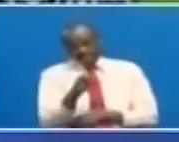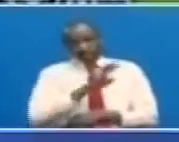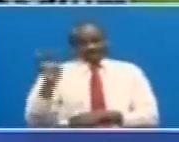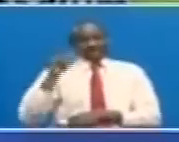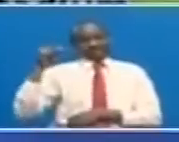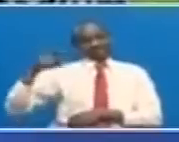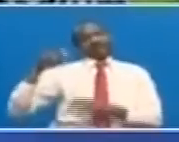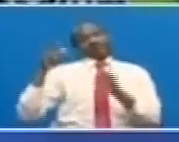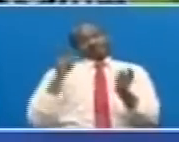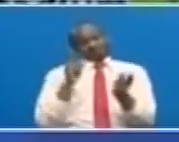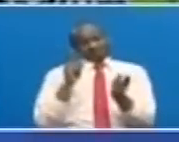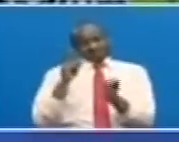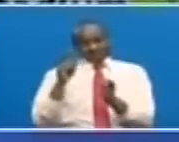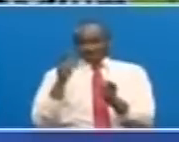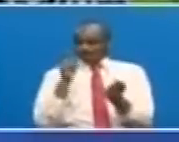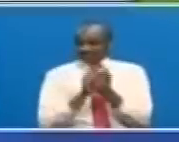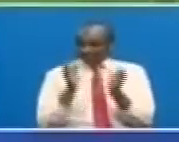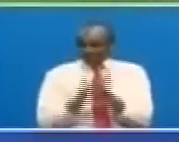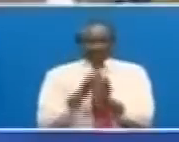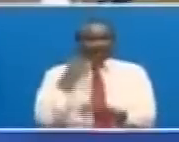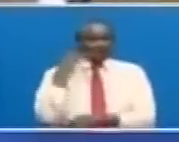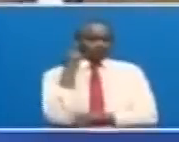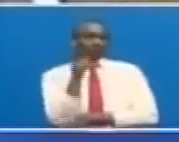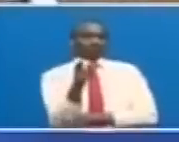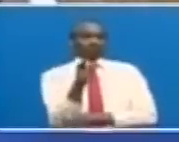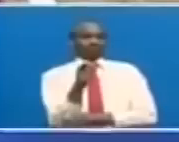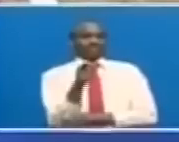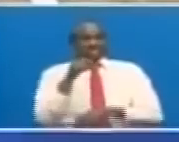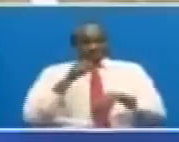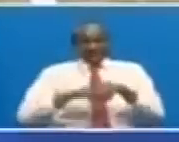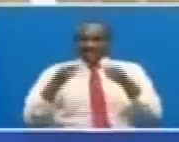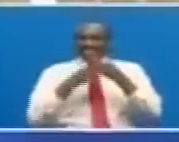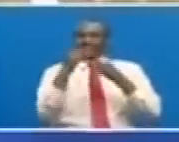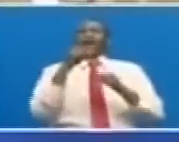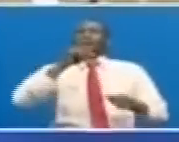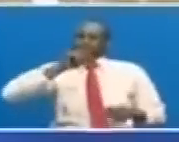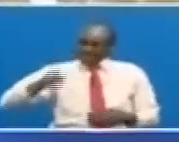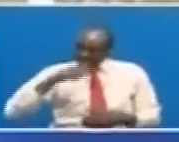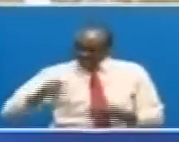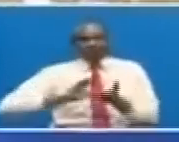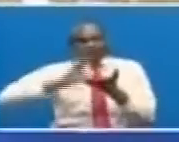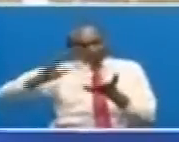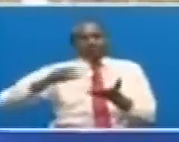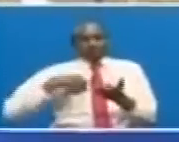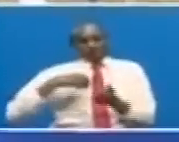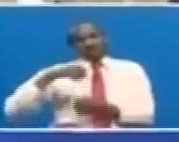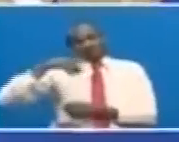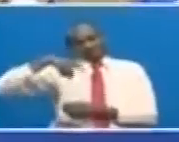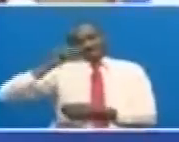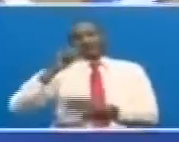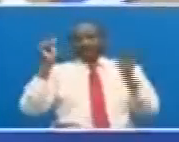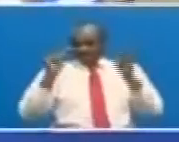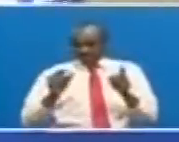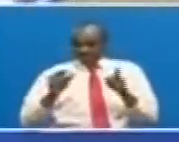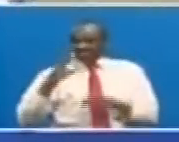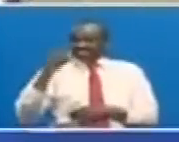looking to sparkle when they play basement side Nakuru All-Stars. After receiving an 81 million financial boost from PM International, City